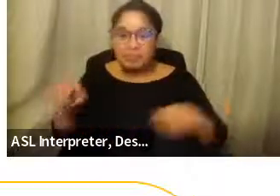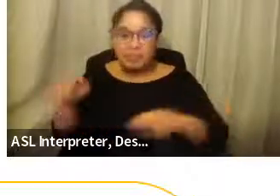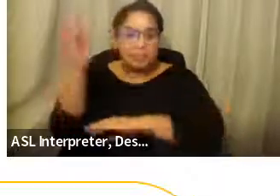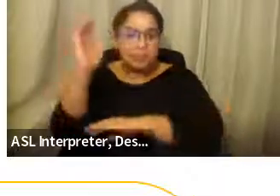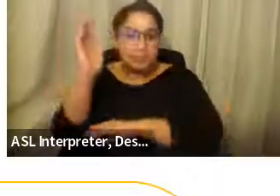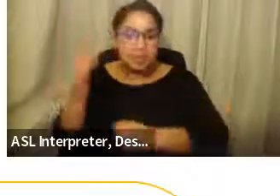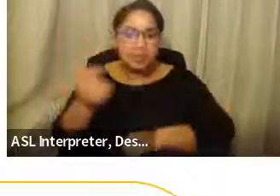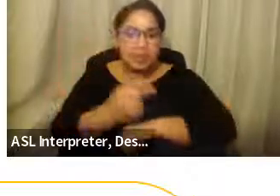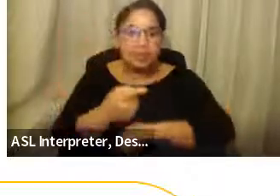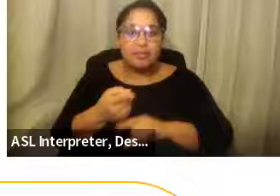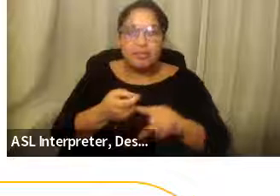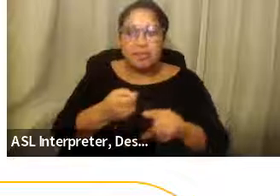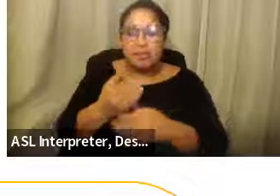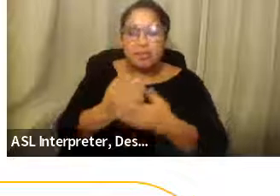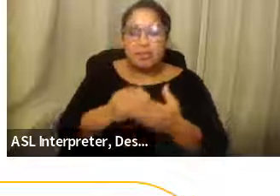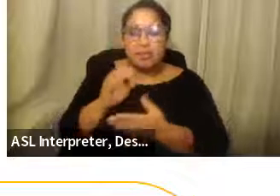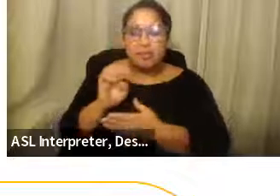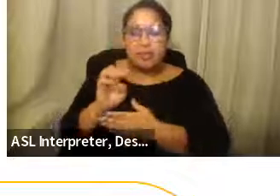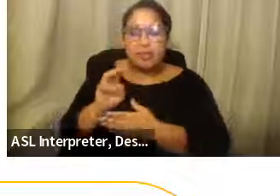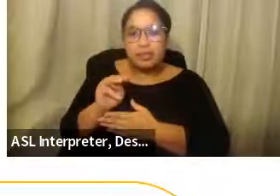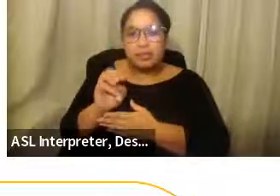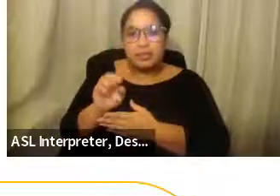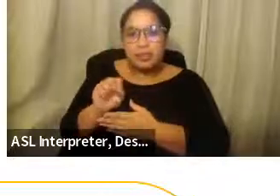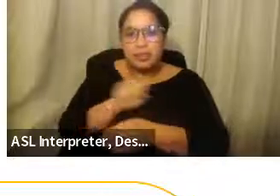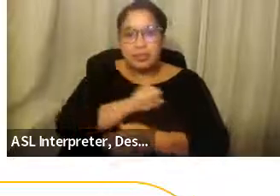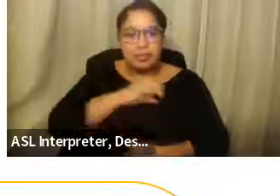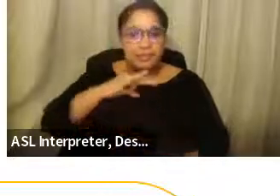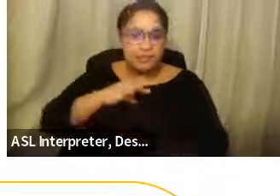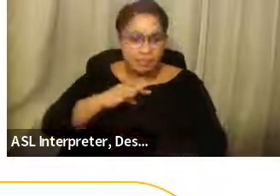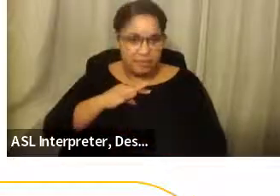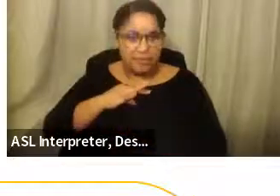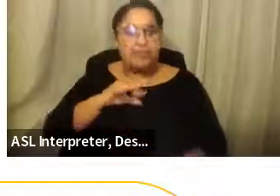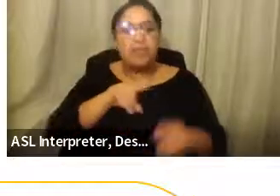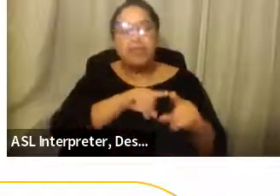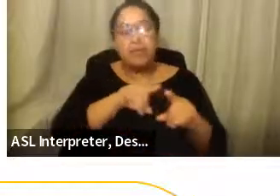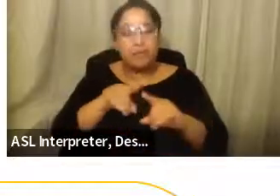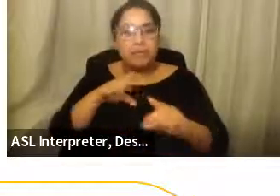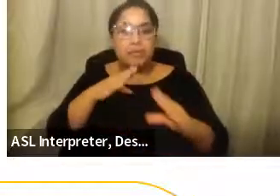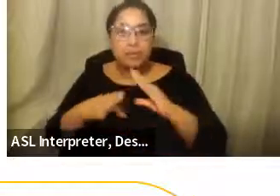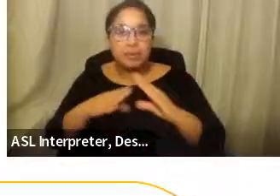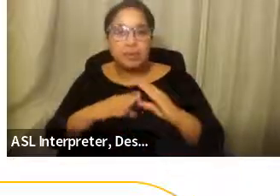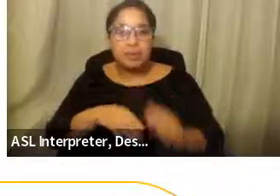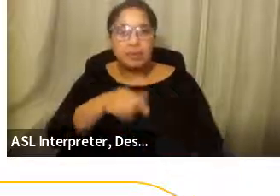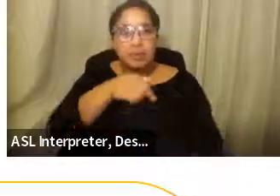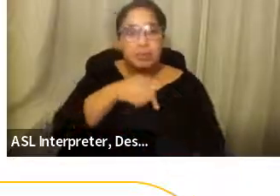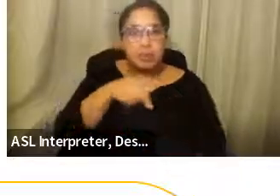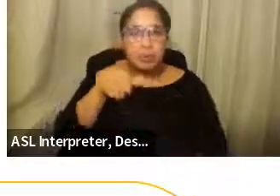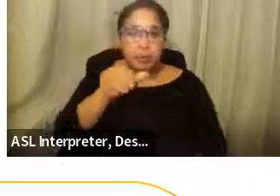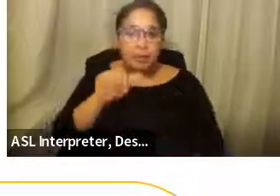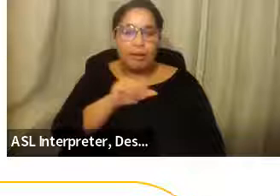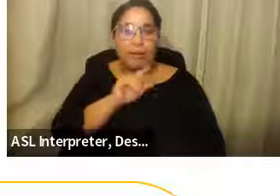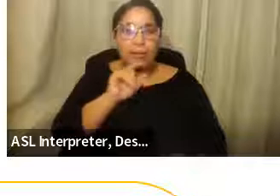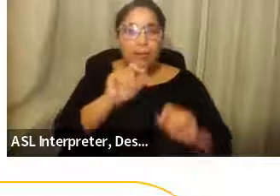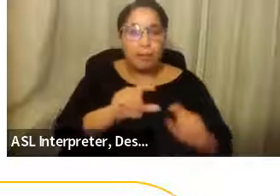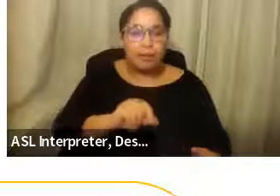presentation from some of our EMS staff, and then we will have a community question and answer. Please make sure that you use